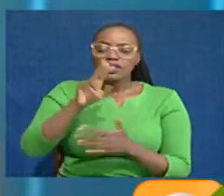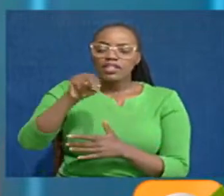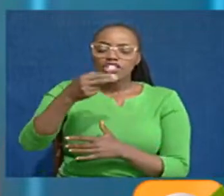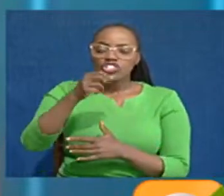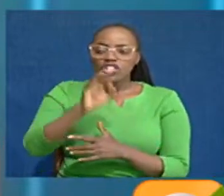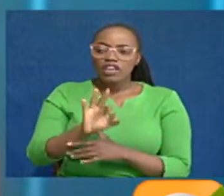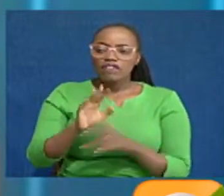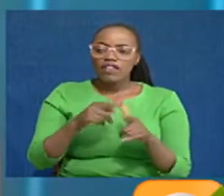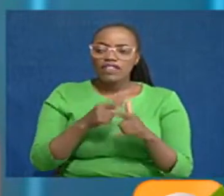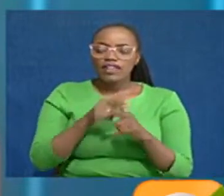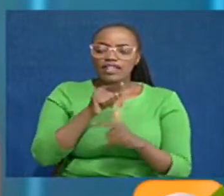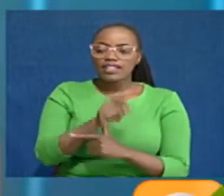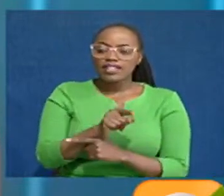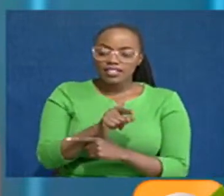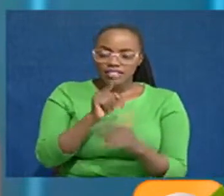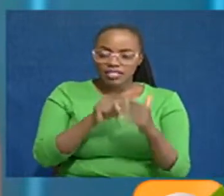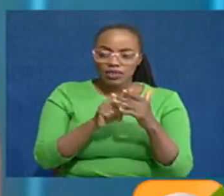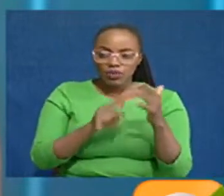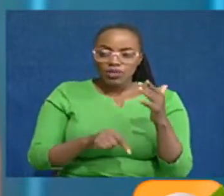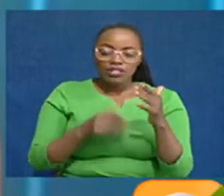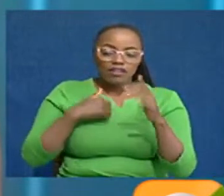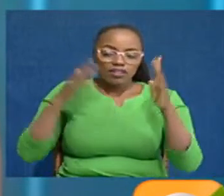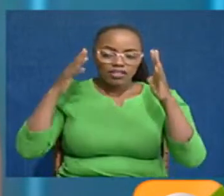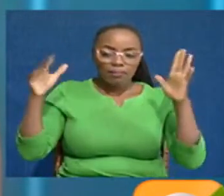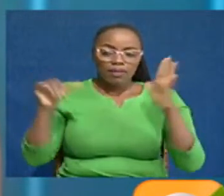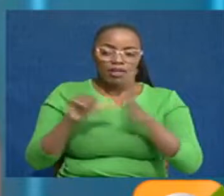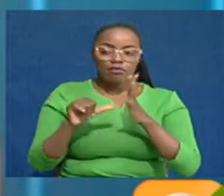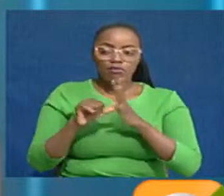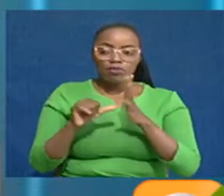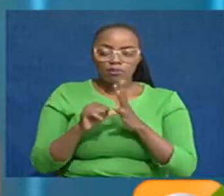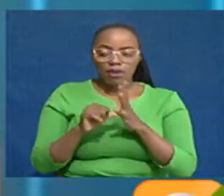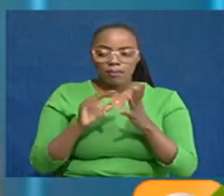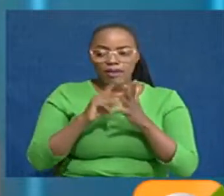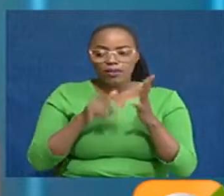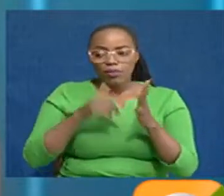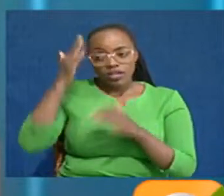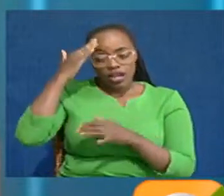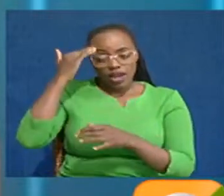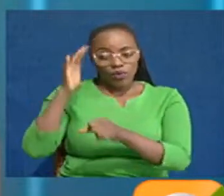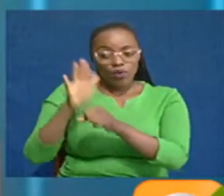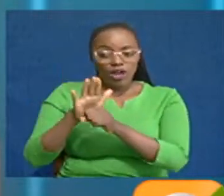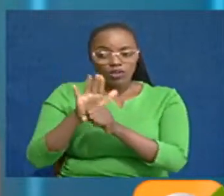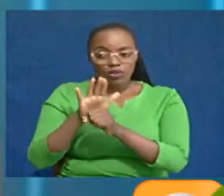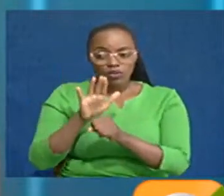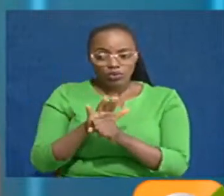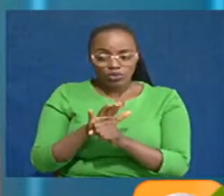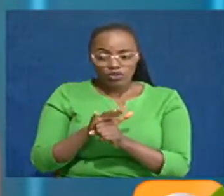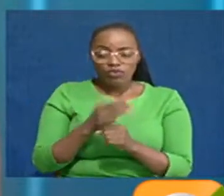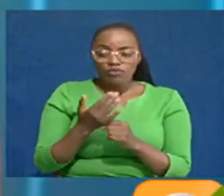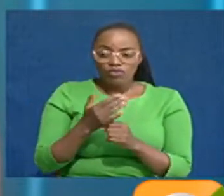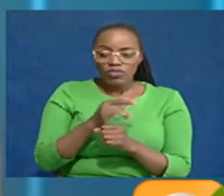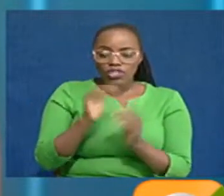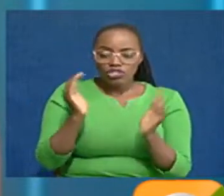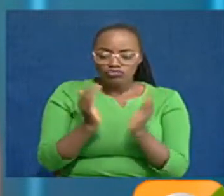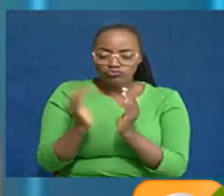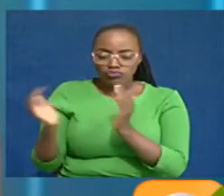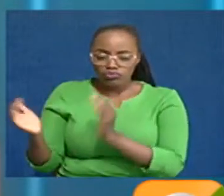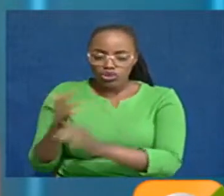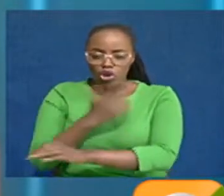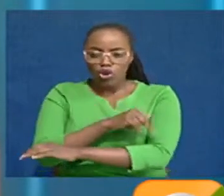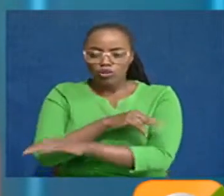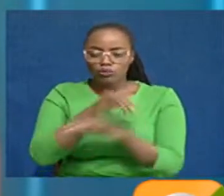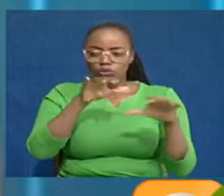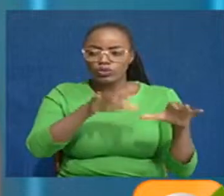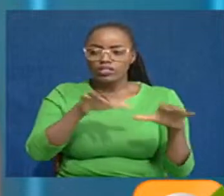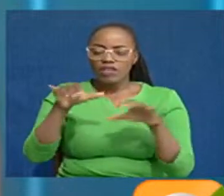NHIF, then that is a huge problem. So I know that a lot of smaller hospitals are struggling. A